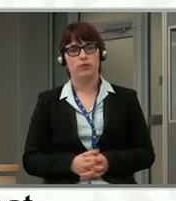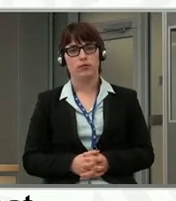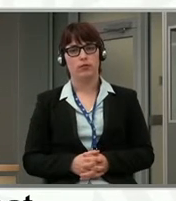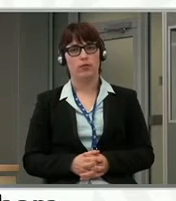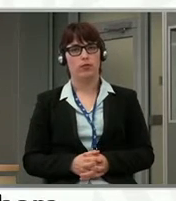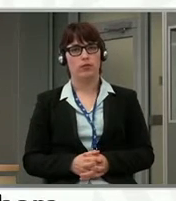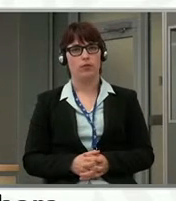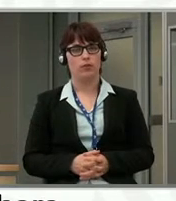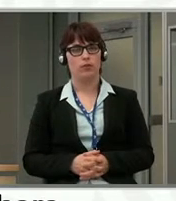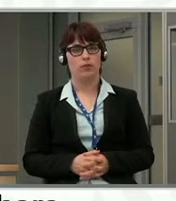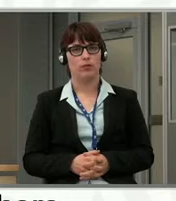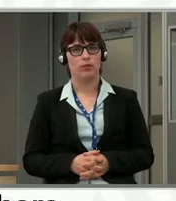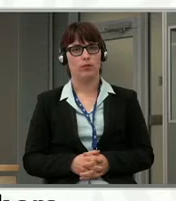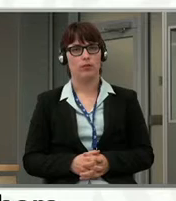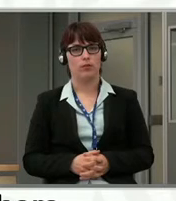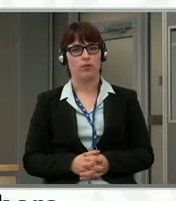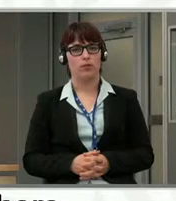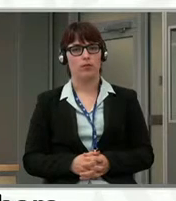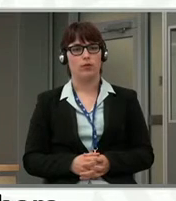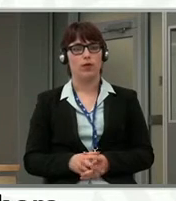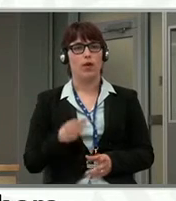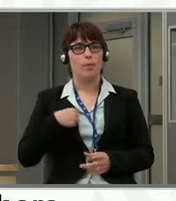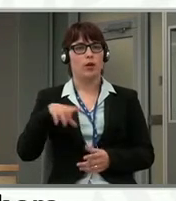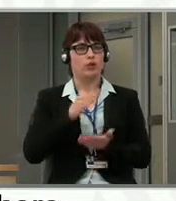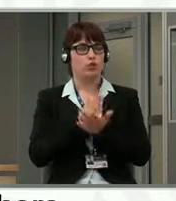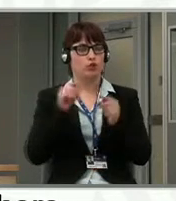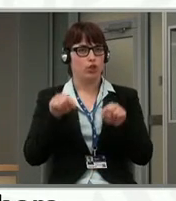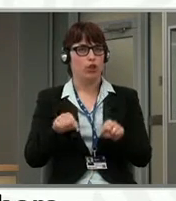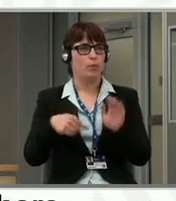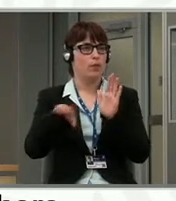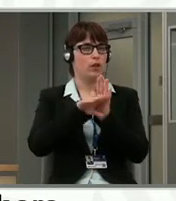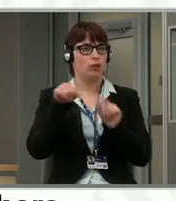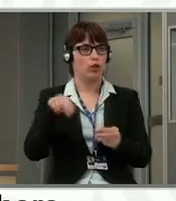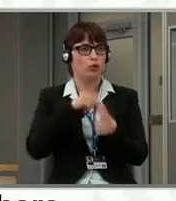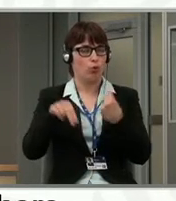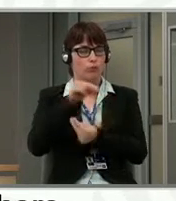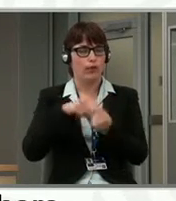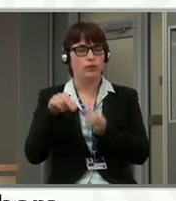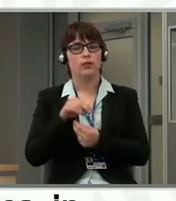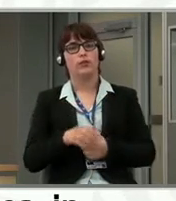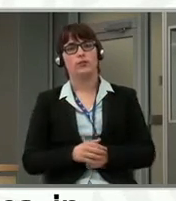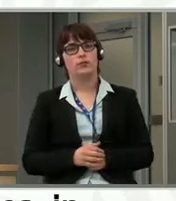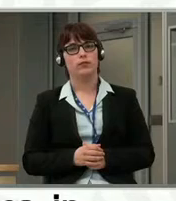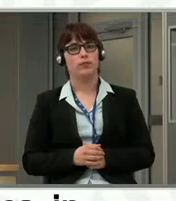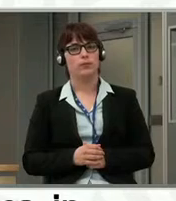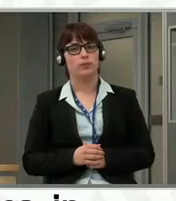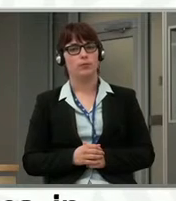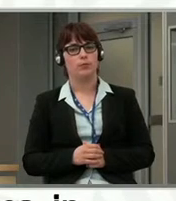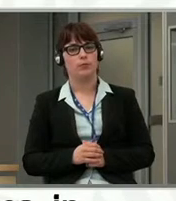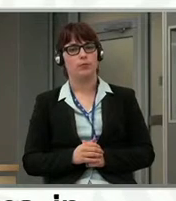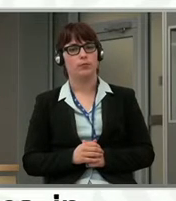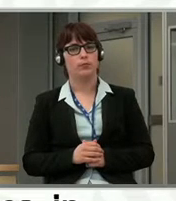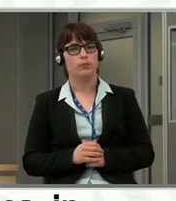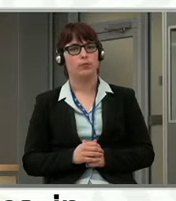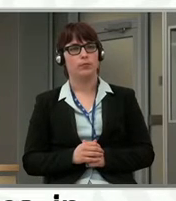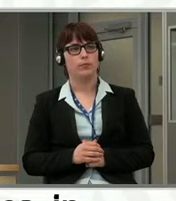we participate in these conferences in order to make the best we can, in